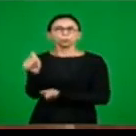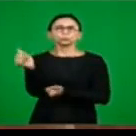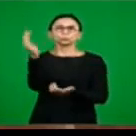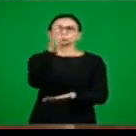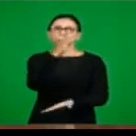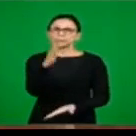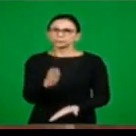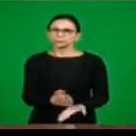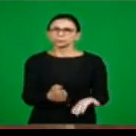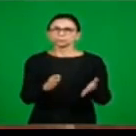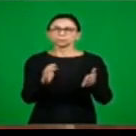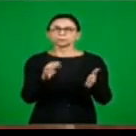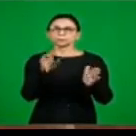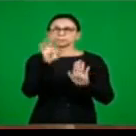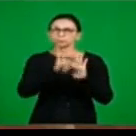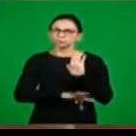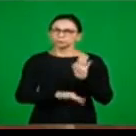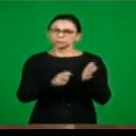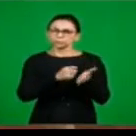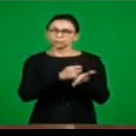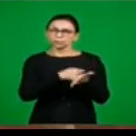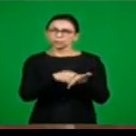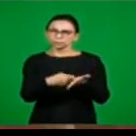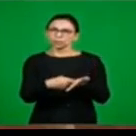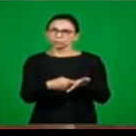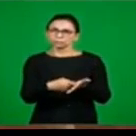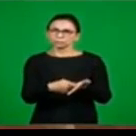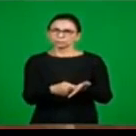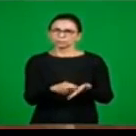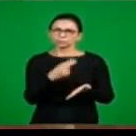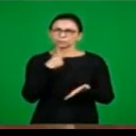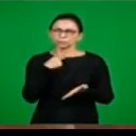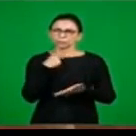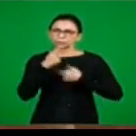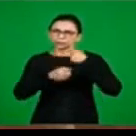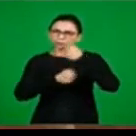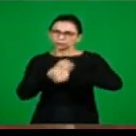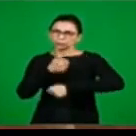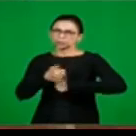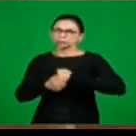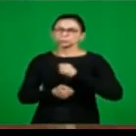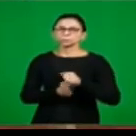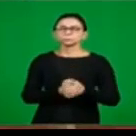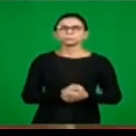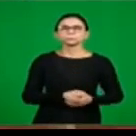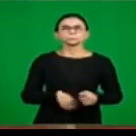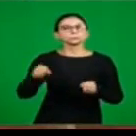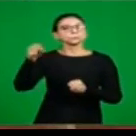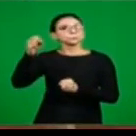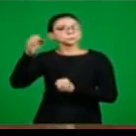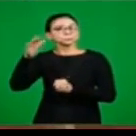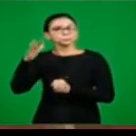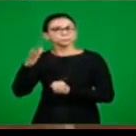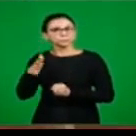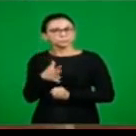the country and the world. Write this text down so you're not deceived. So now let's continue with